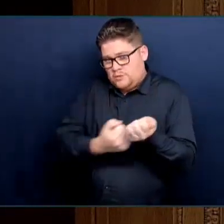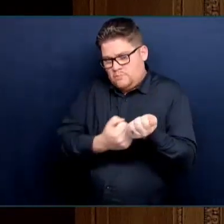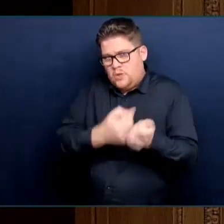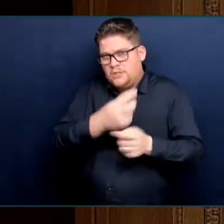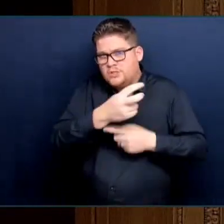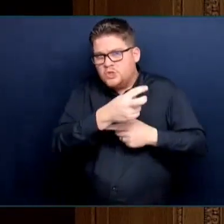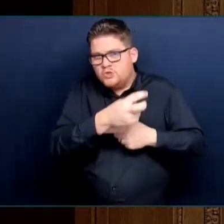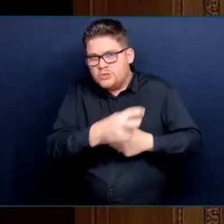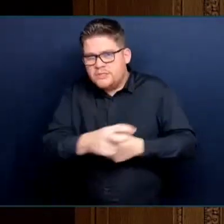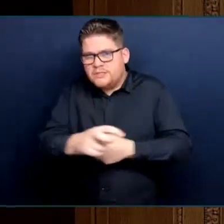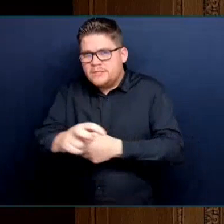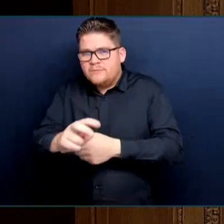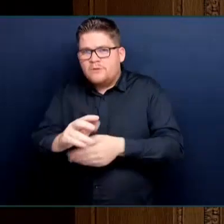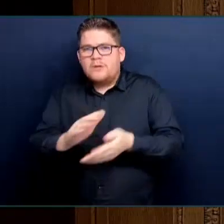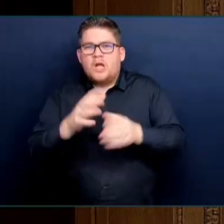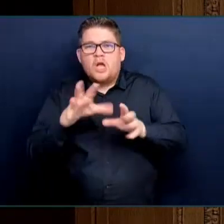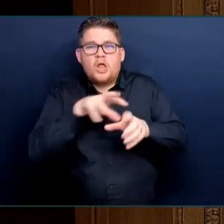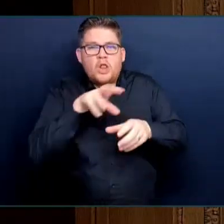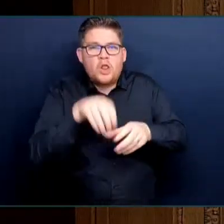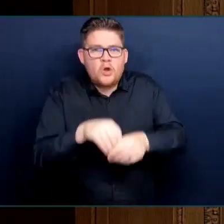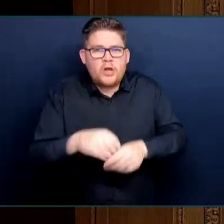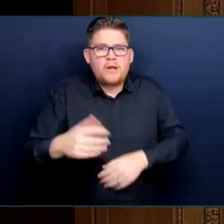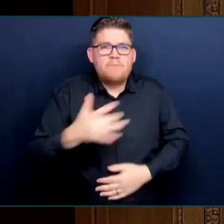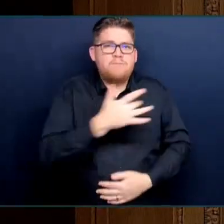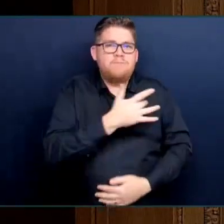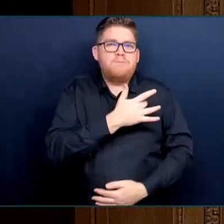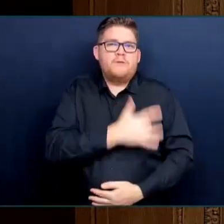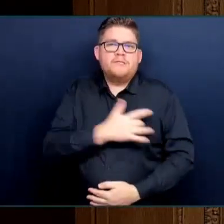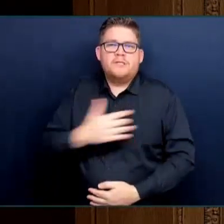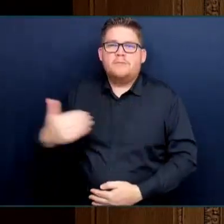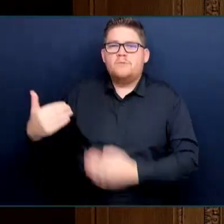for contract management.